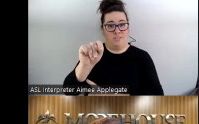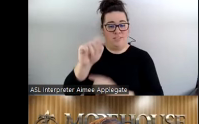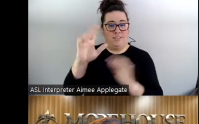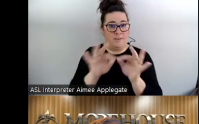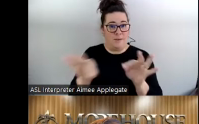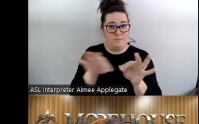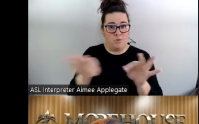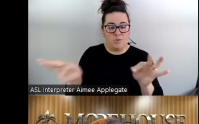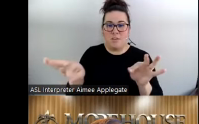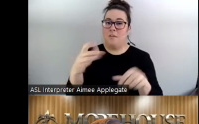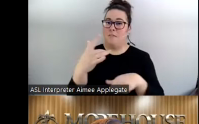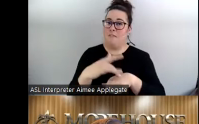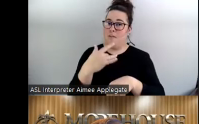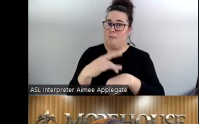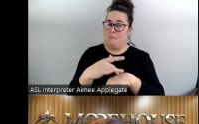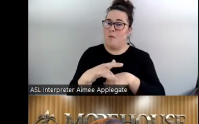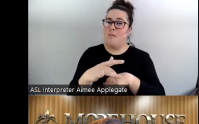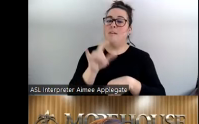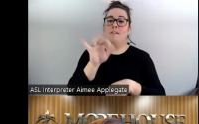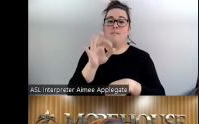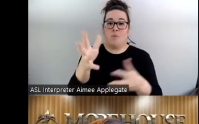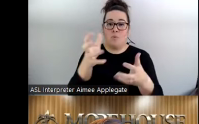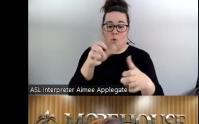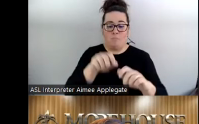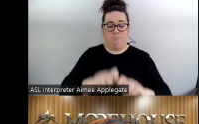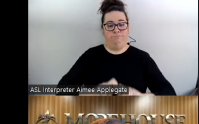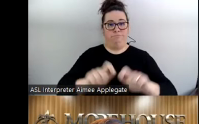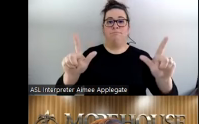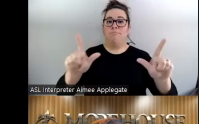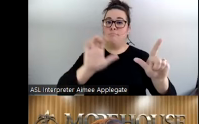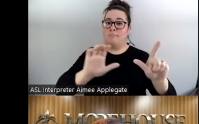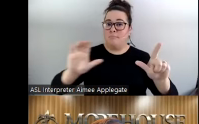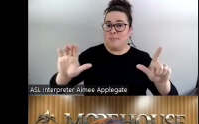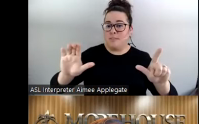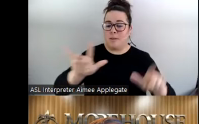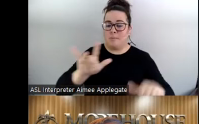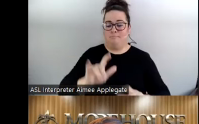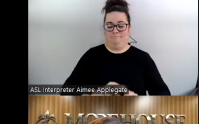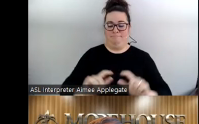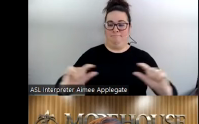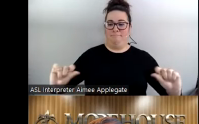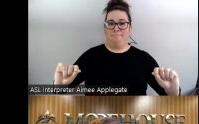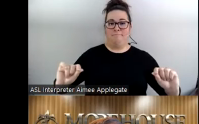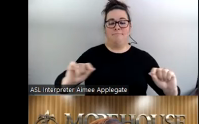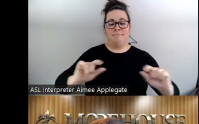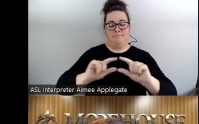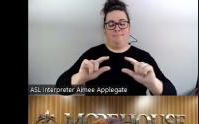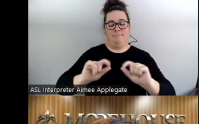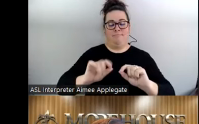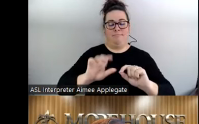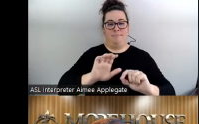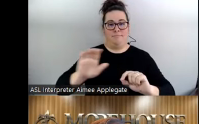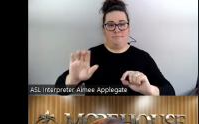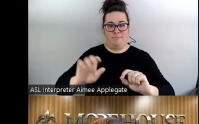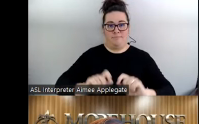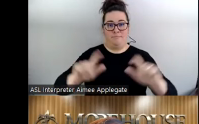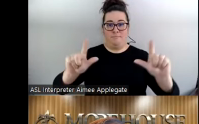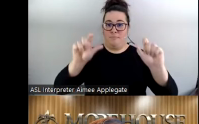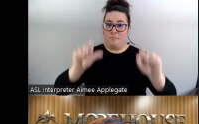access it, please click the CC button and subtitles to view. If you wish to make the captions bigger